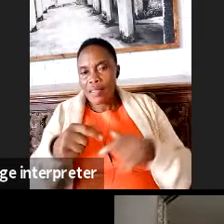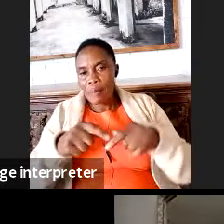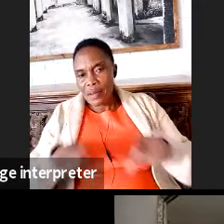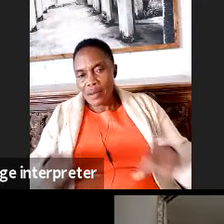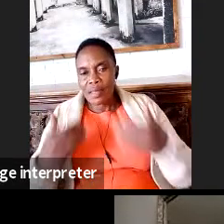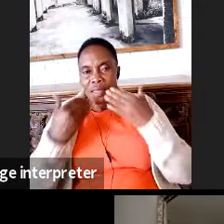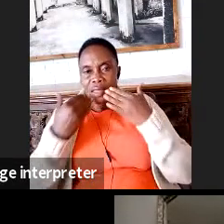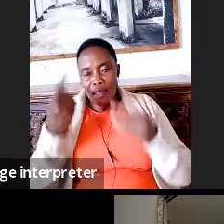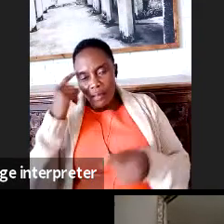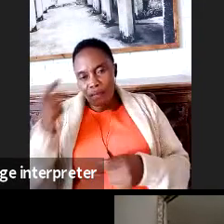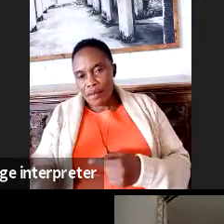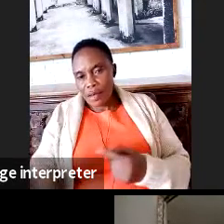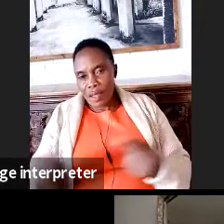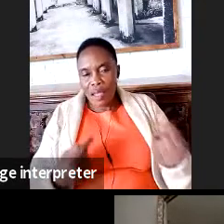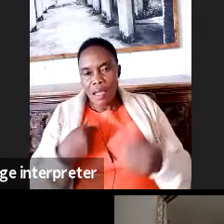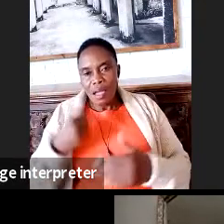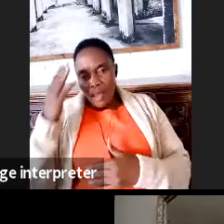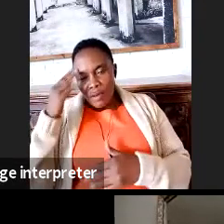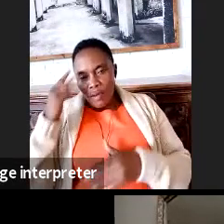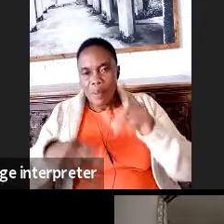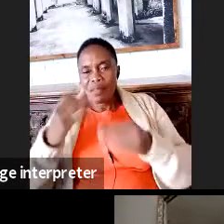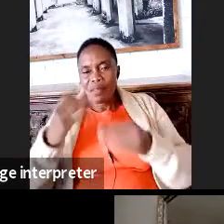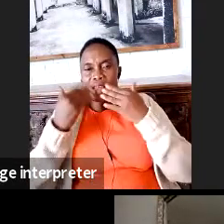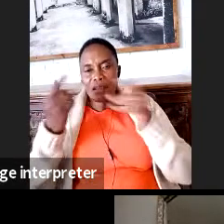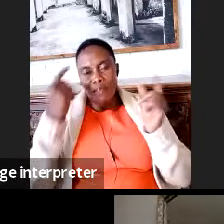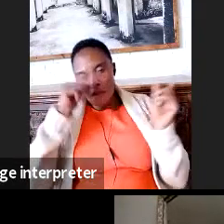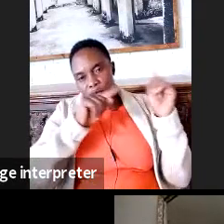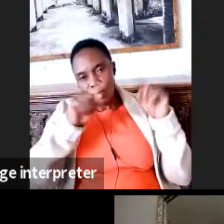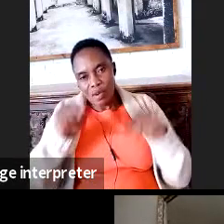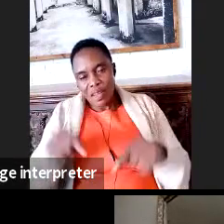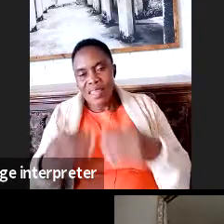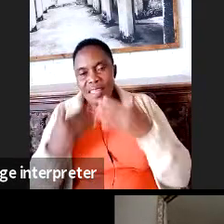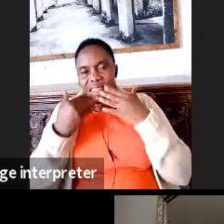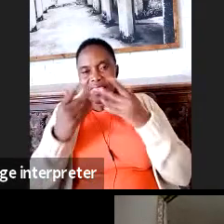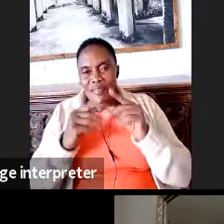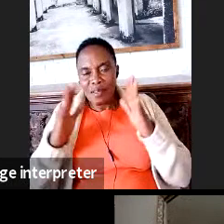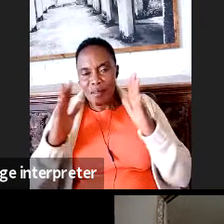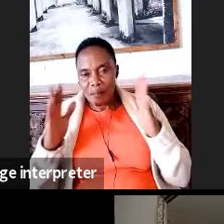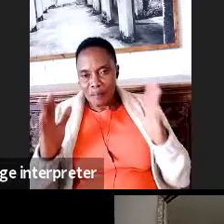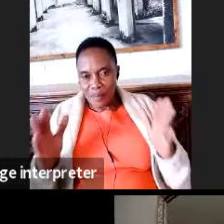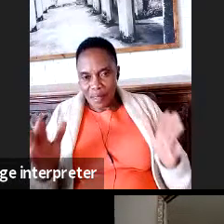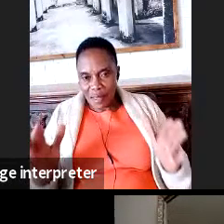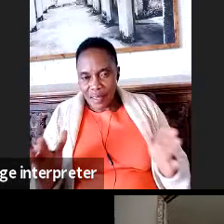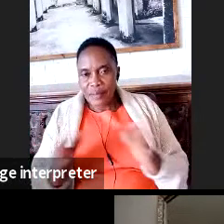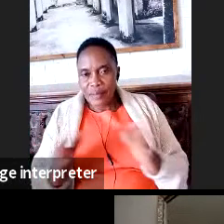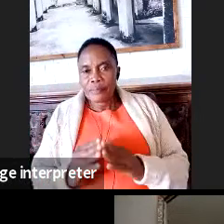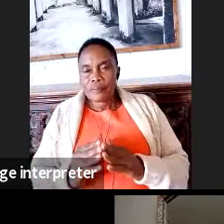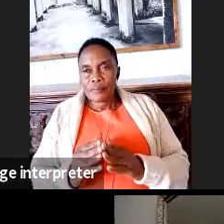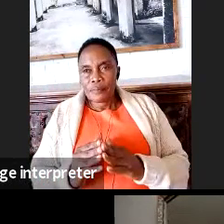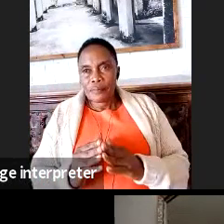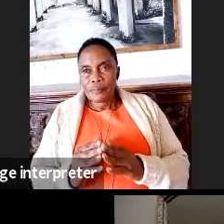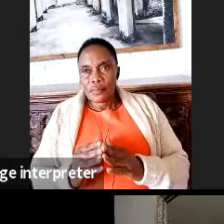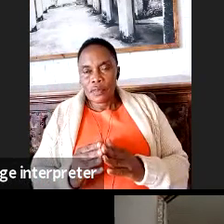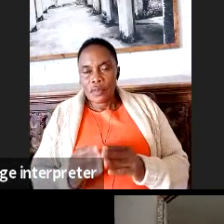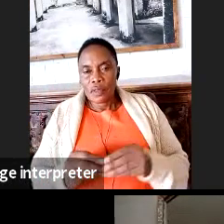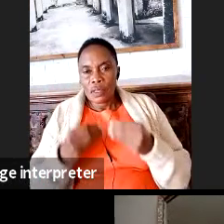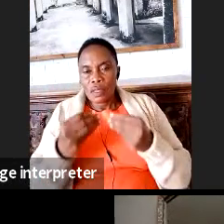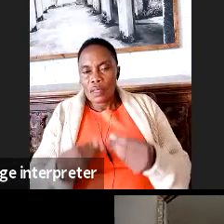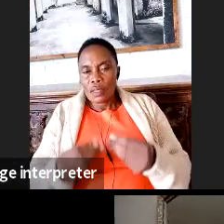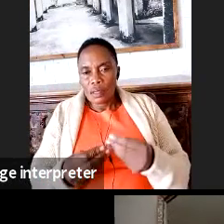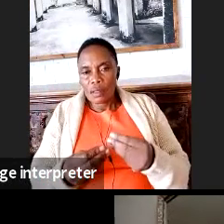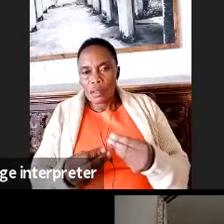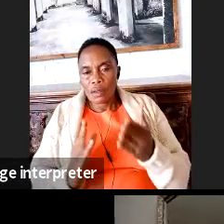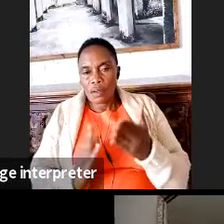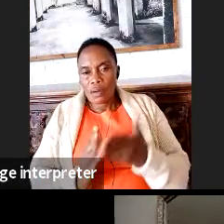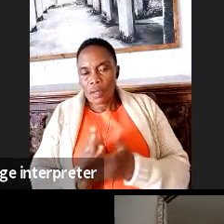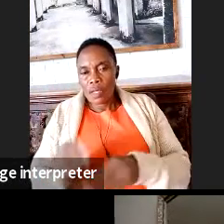participating and all the participants in the room today. Really think events like this are vital to preserving not only human rights